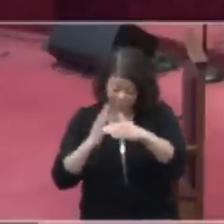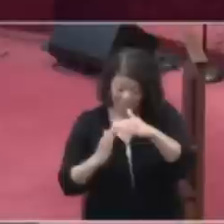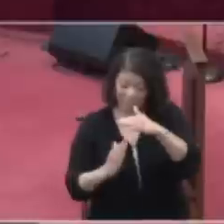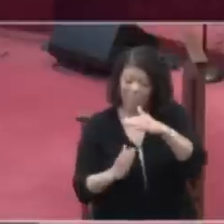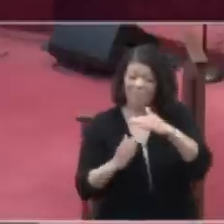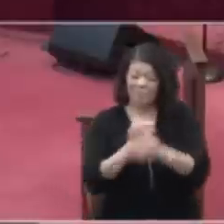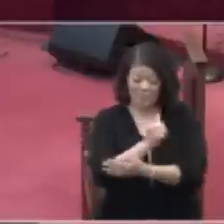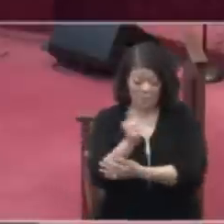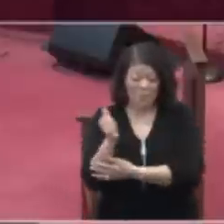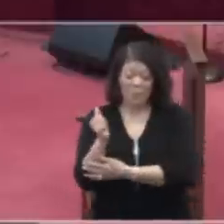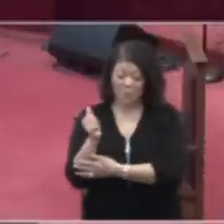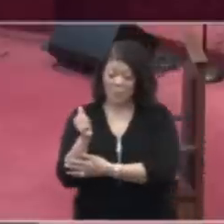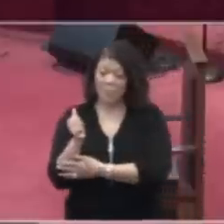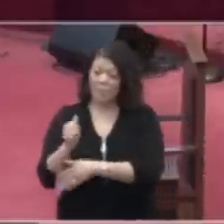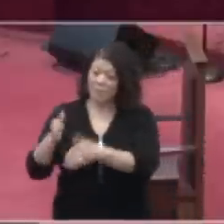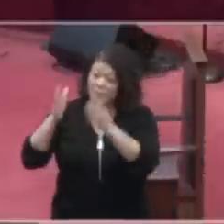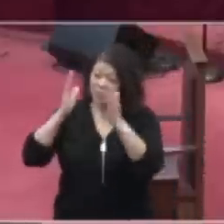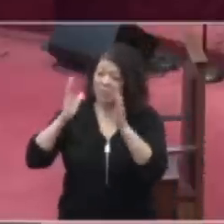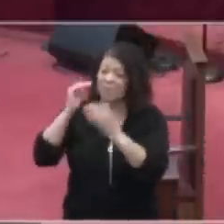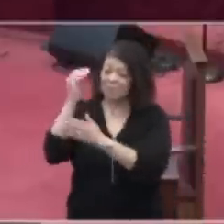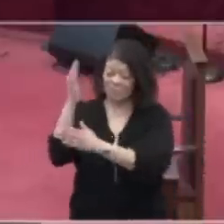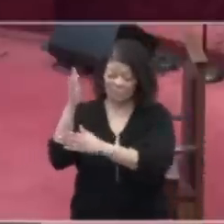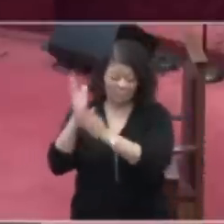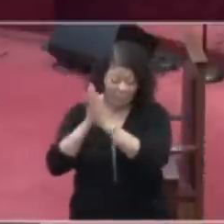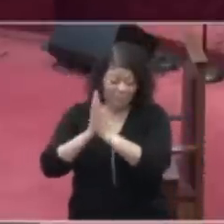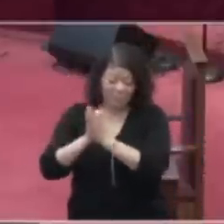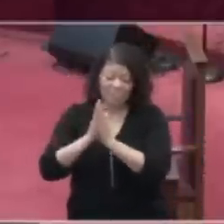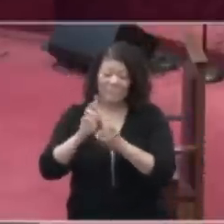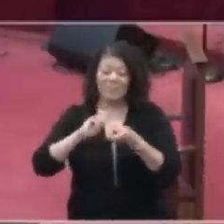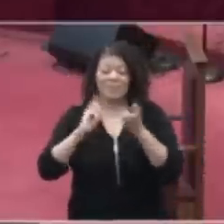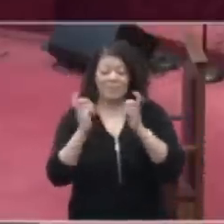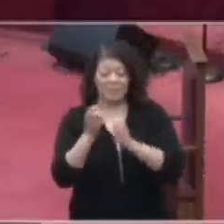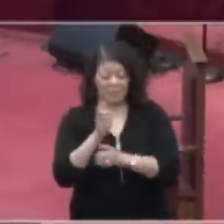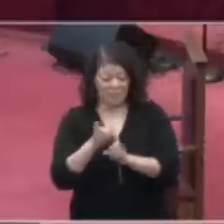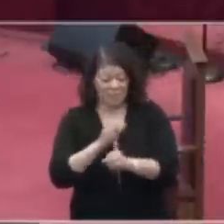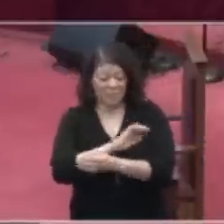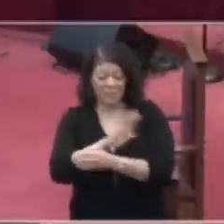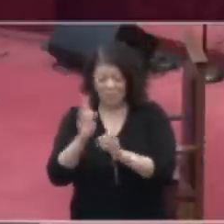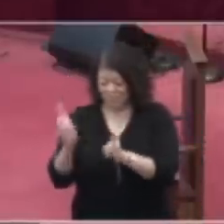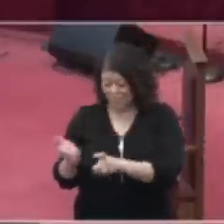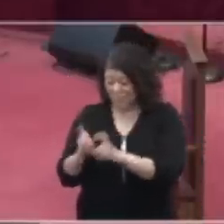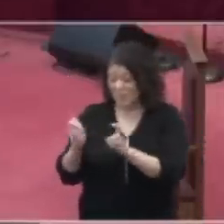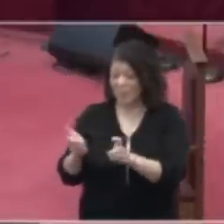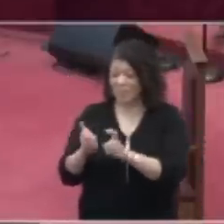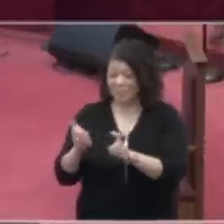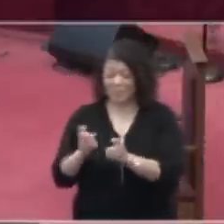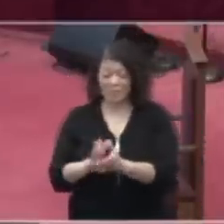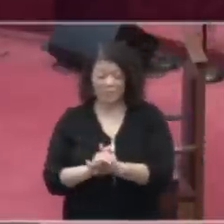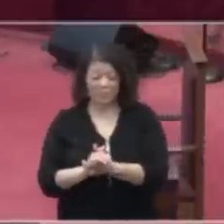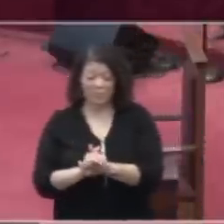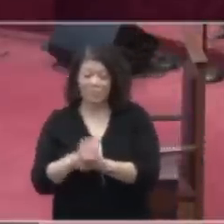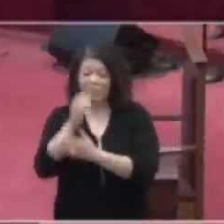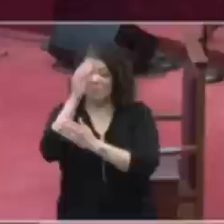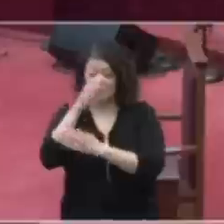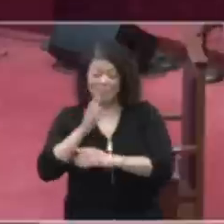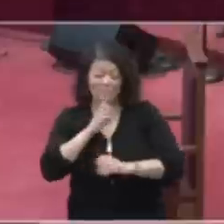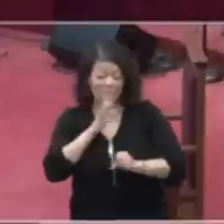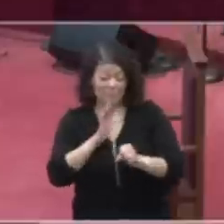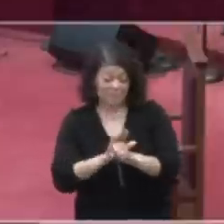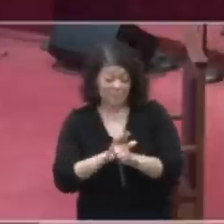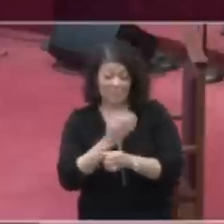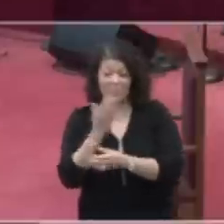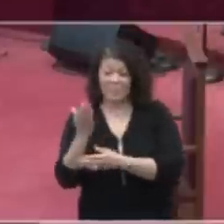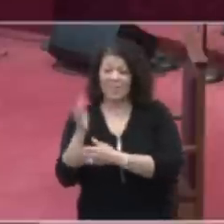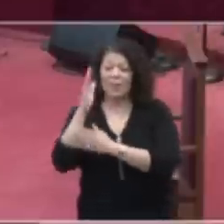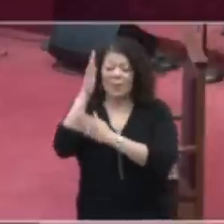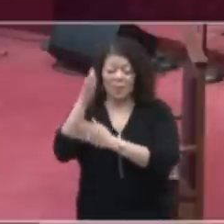and seek his face and turn from their wicked ways, he promises that he will hear